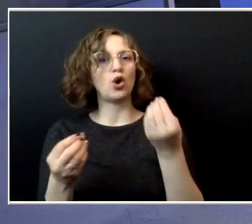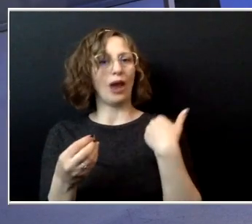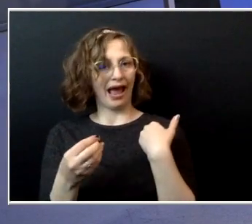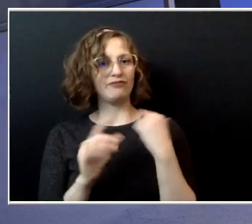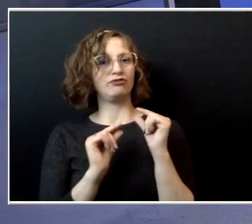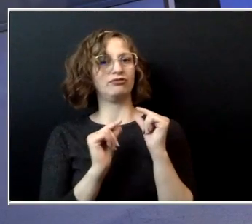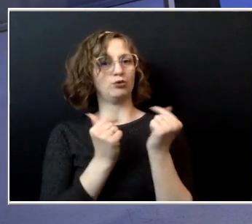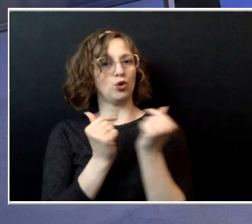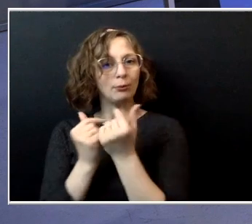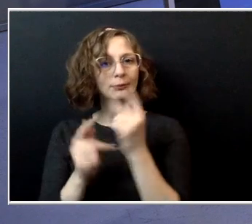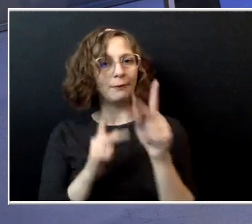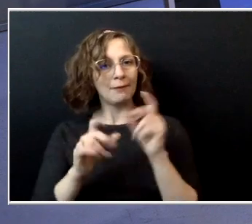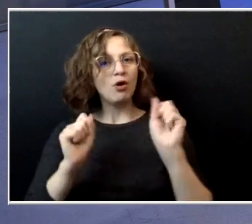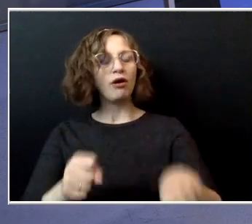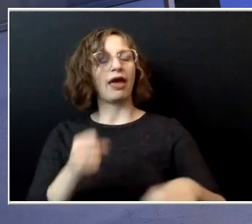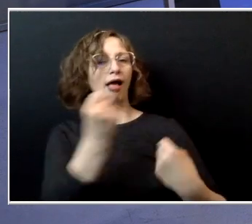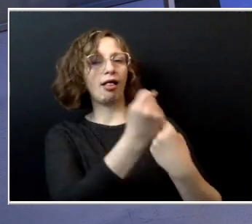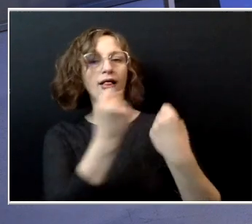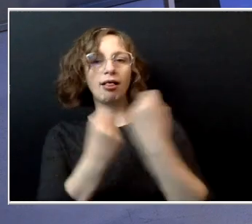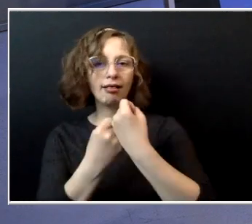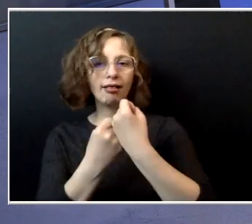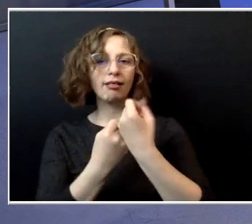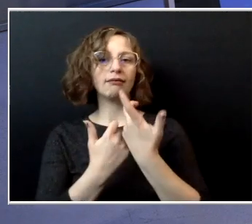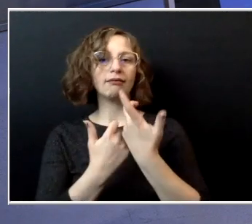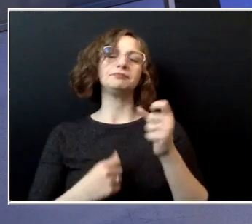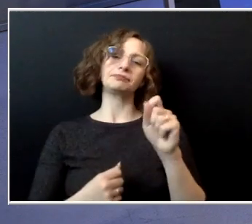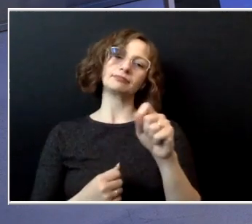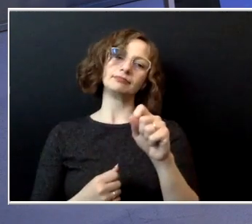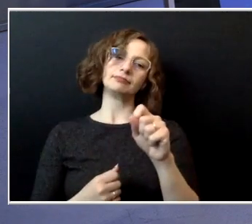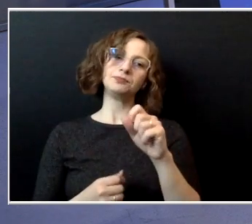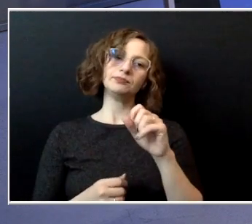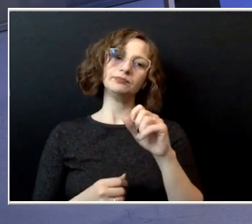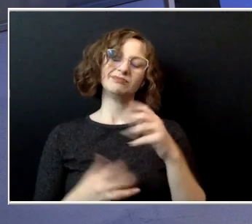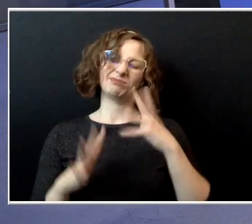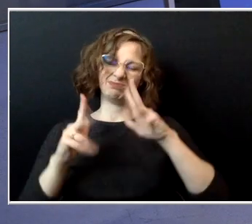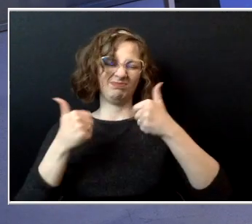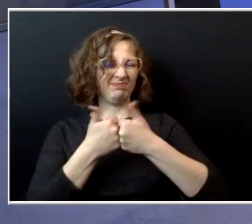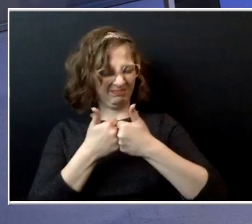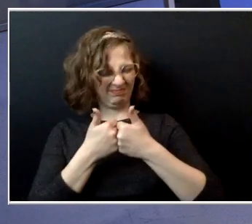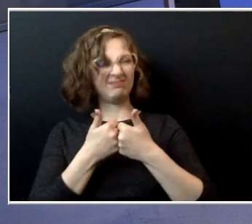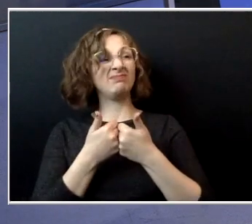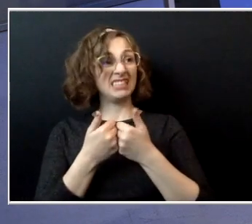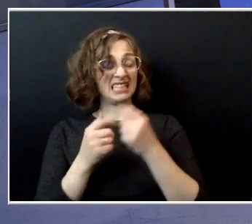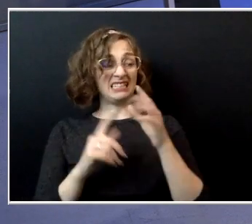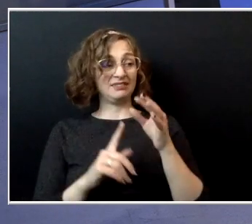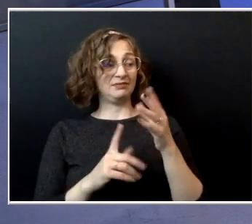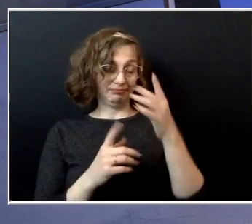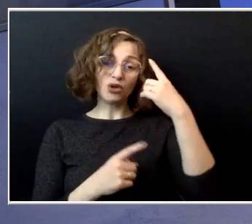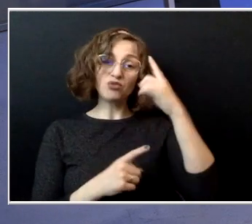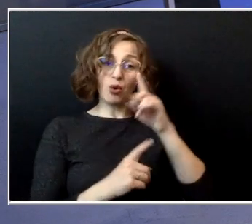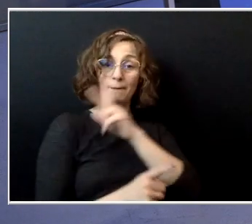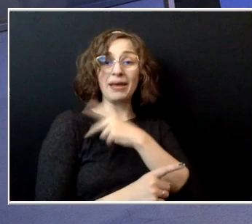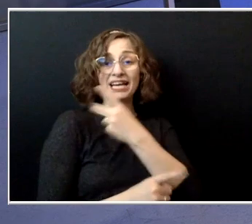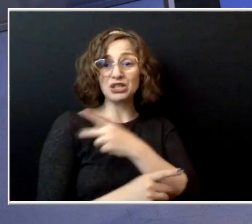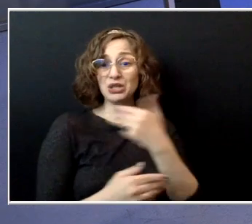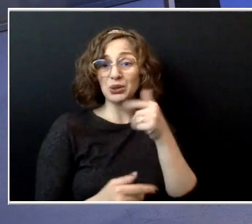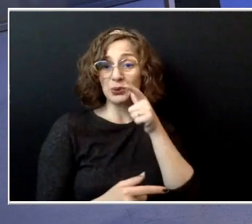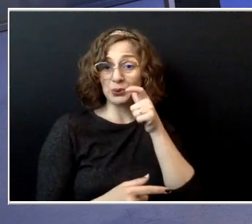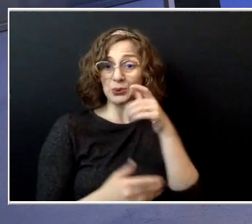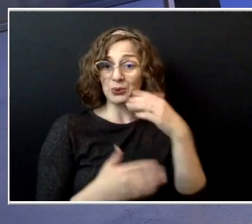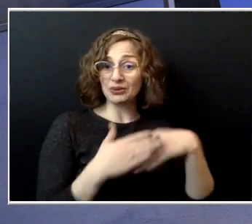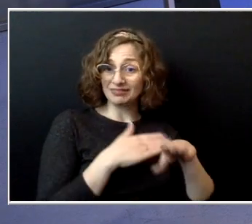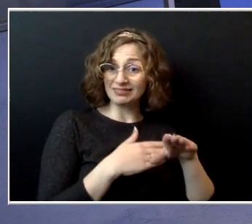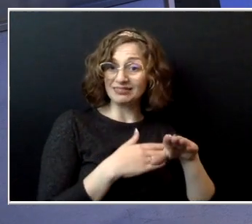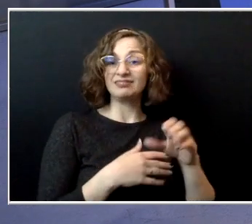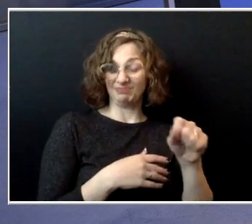this can be very challenging for patients who are delivering. Let's hear directly from a mom who struggled to find adequate